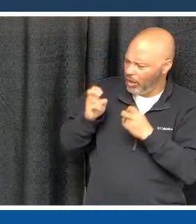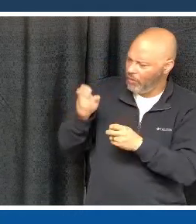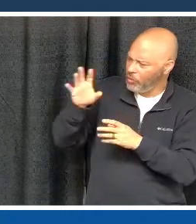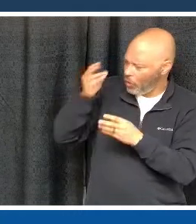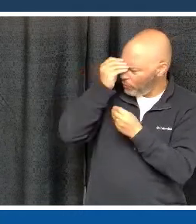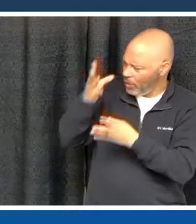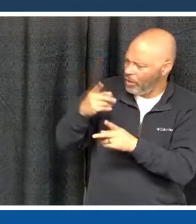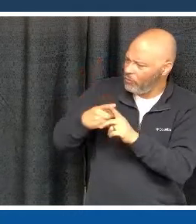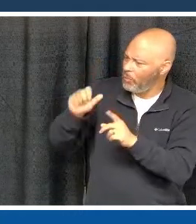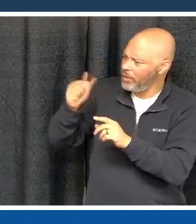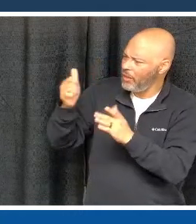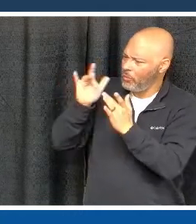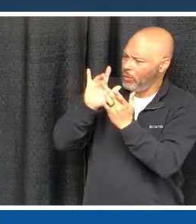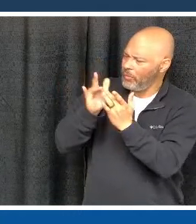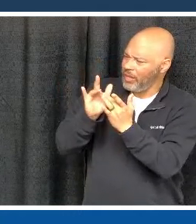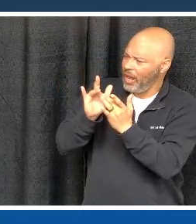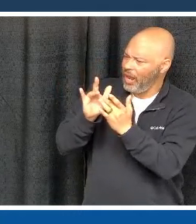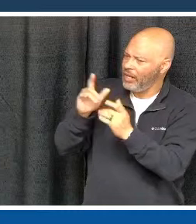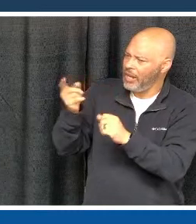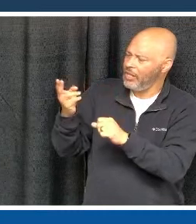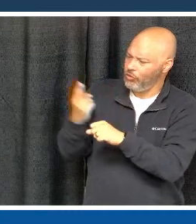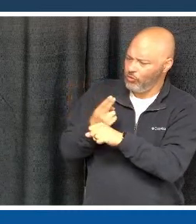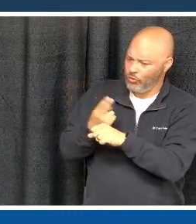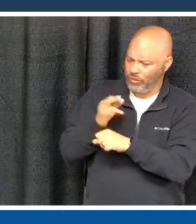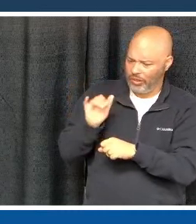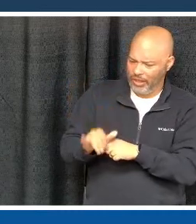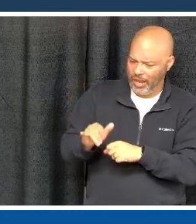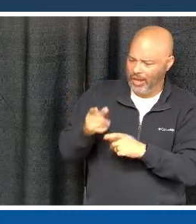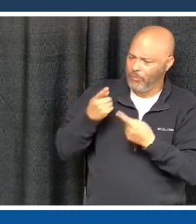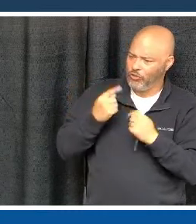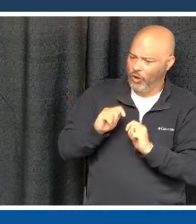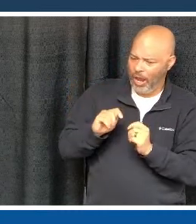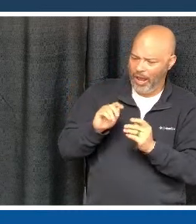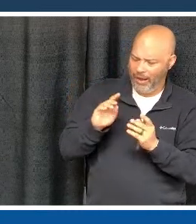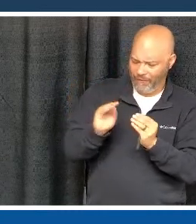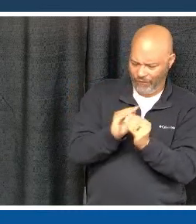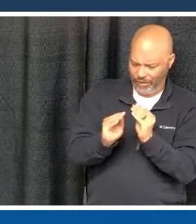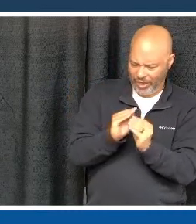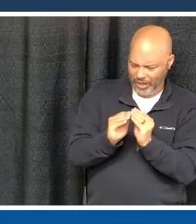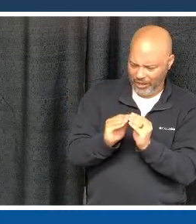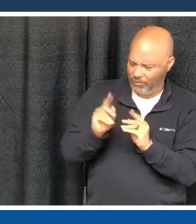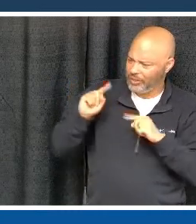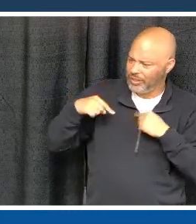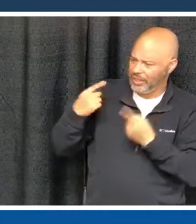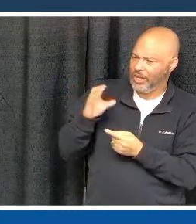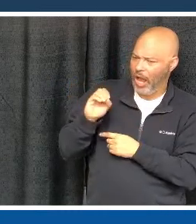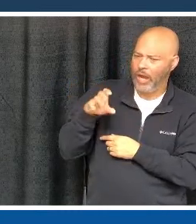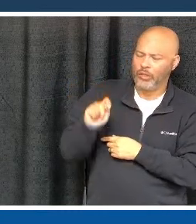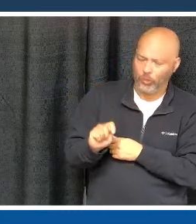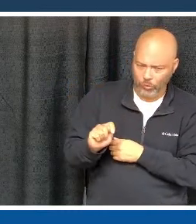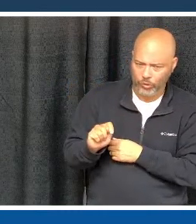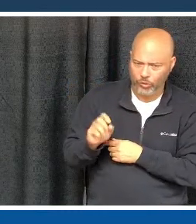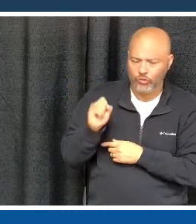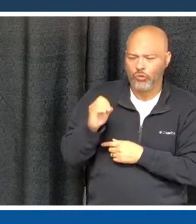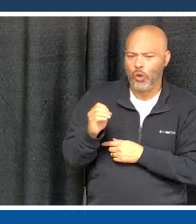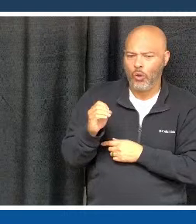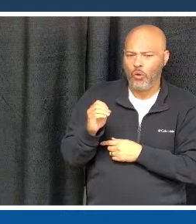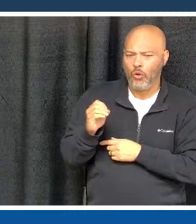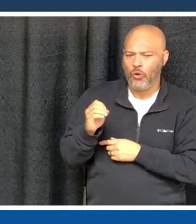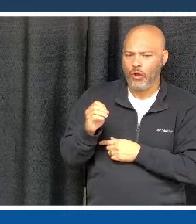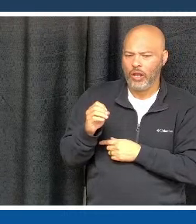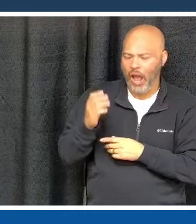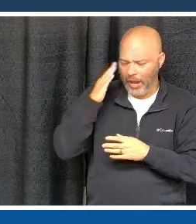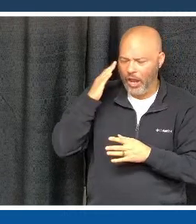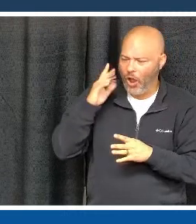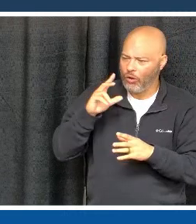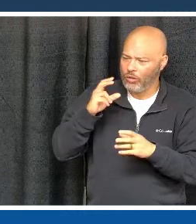another website, and you're using that and been trying to clean that up for almost since October. So it's been a